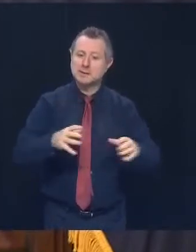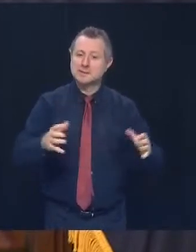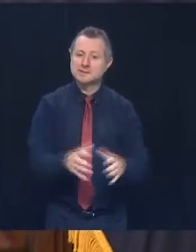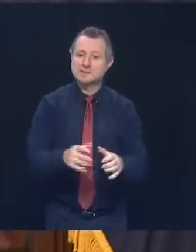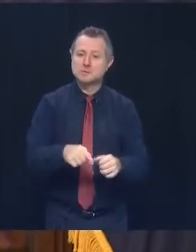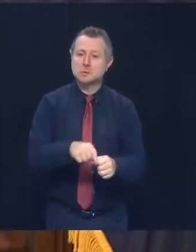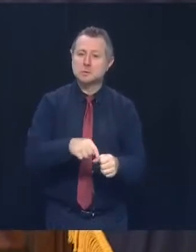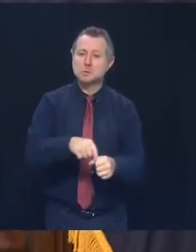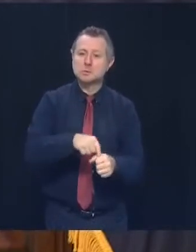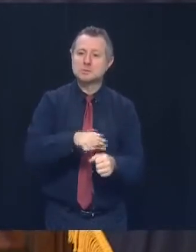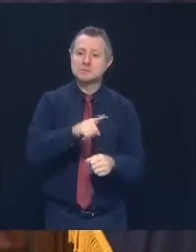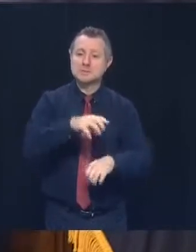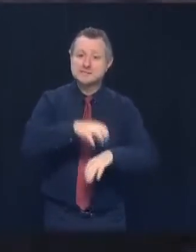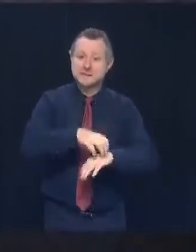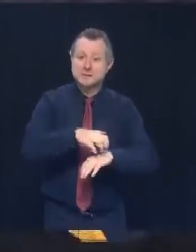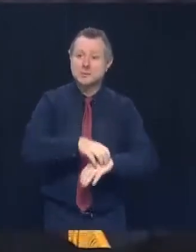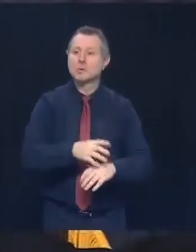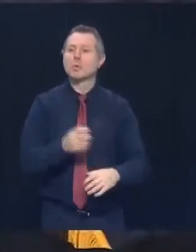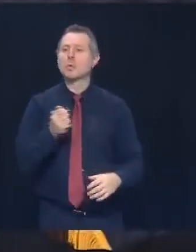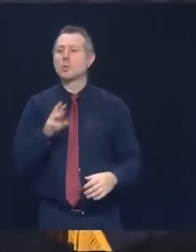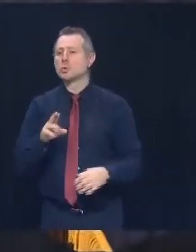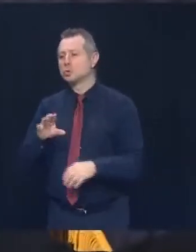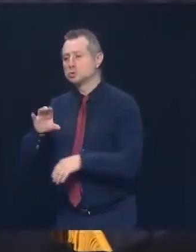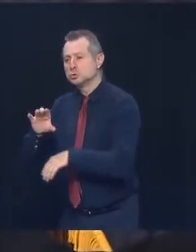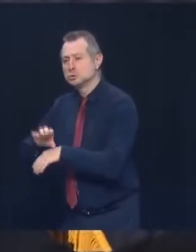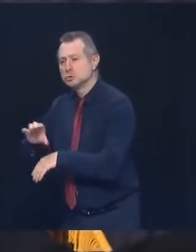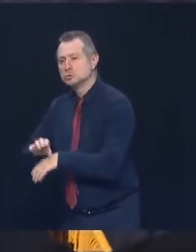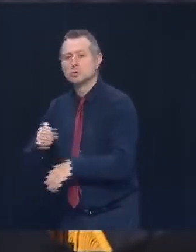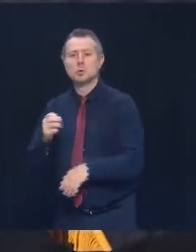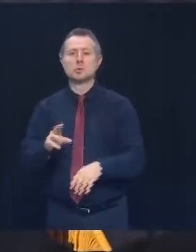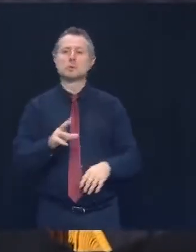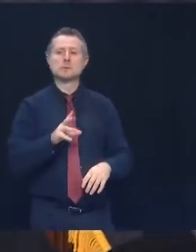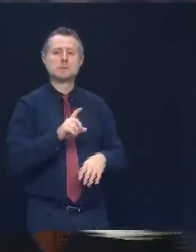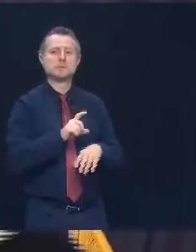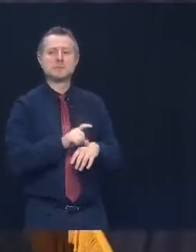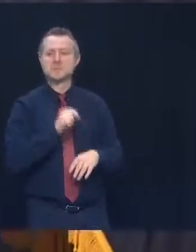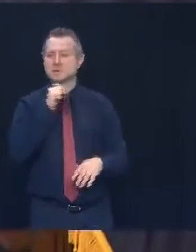Or church, or gathering. But we didn't go back to zero either, right?